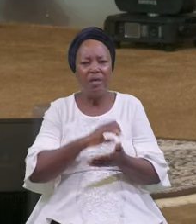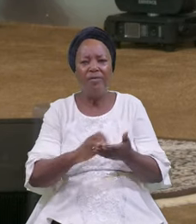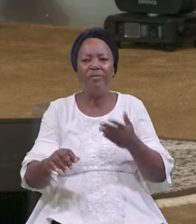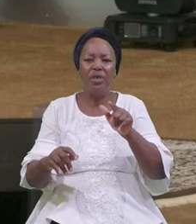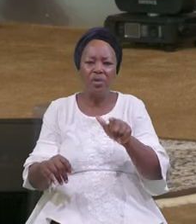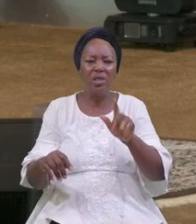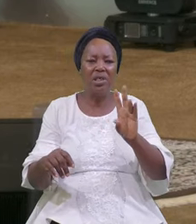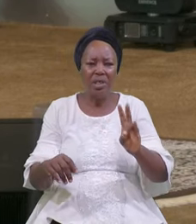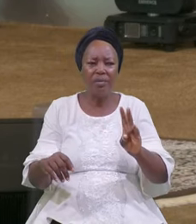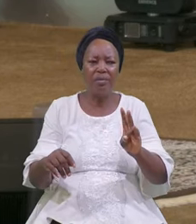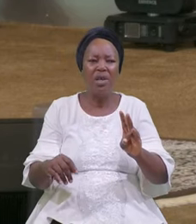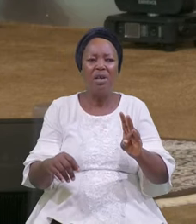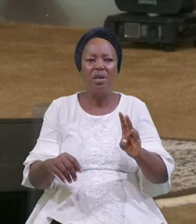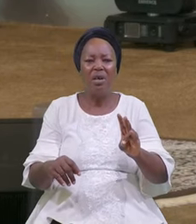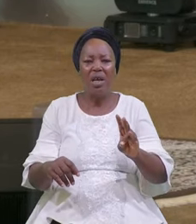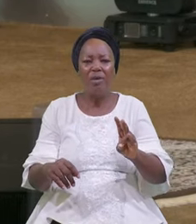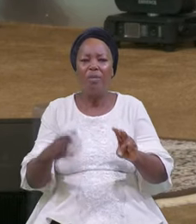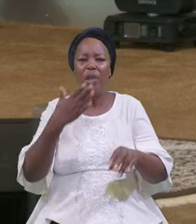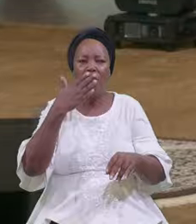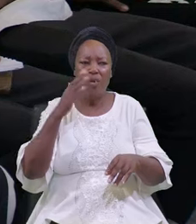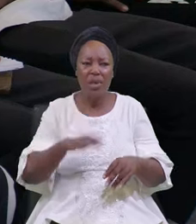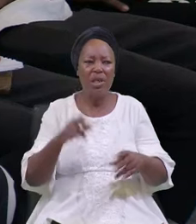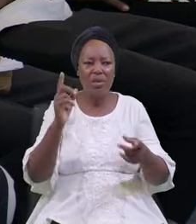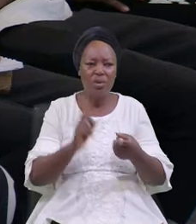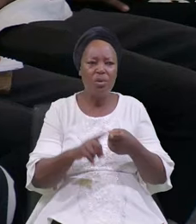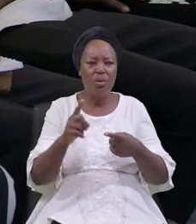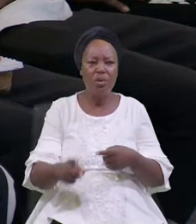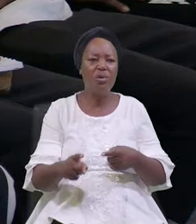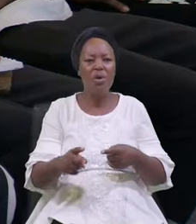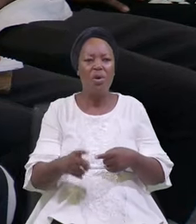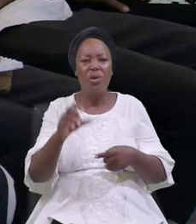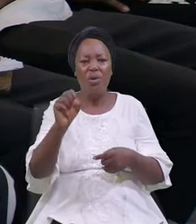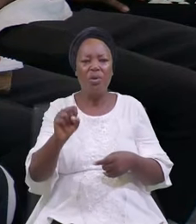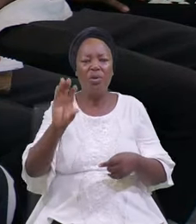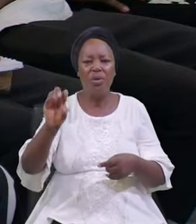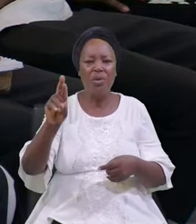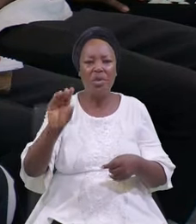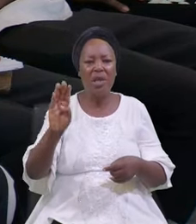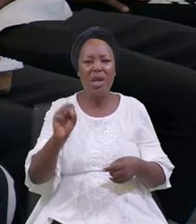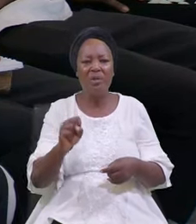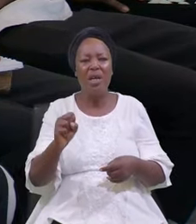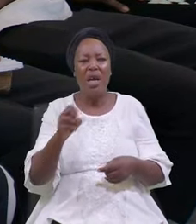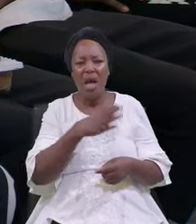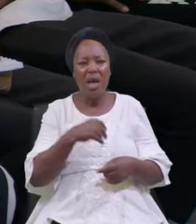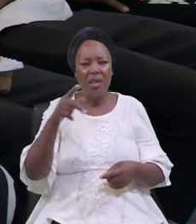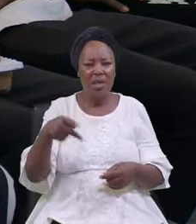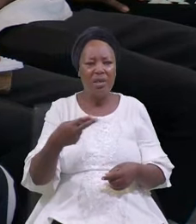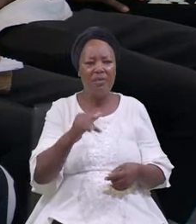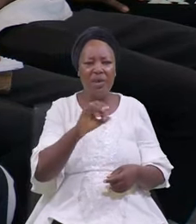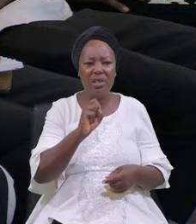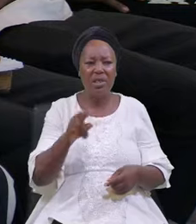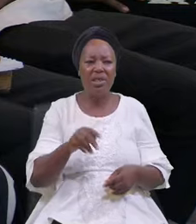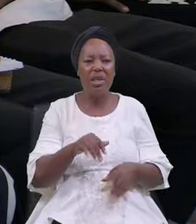woe unto you, scribes and Pharisees, hypocrites. God